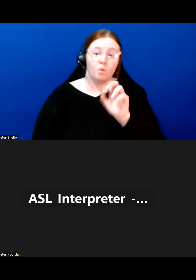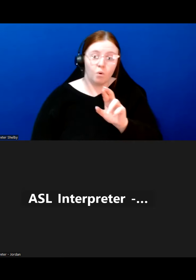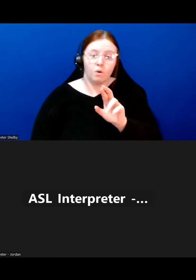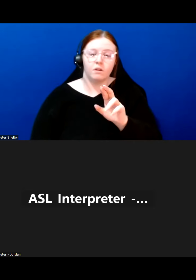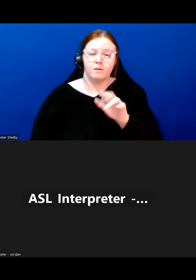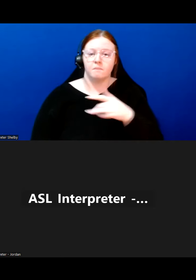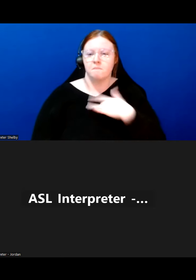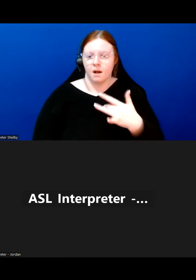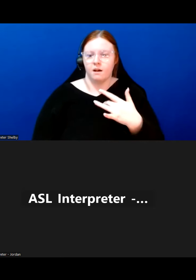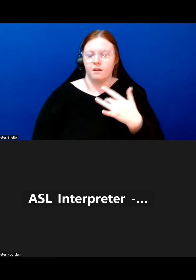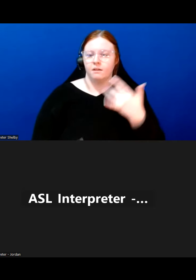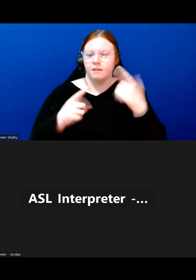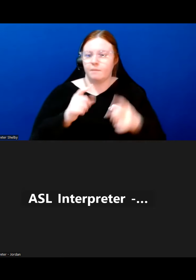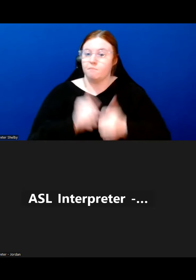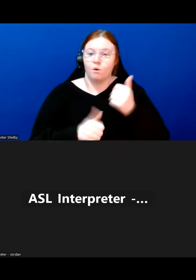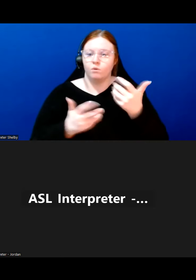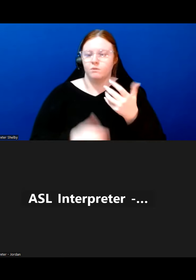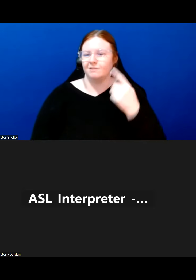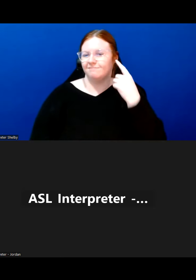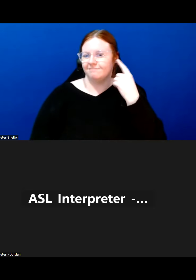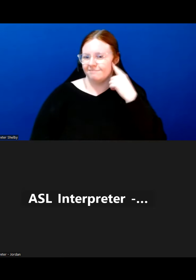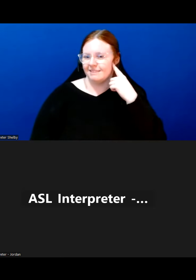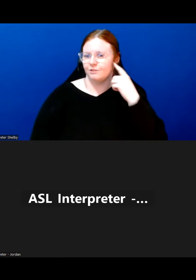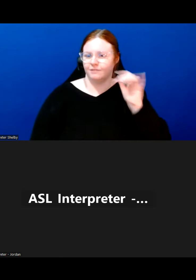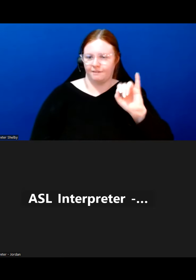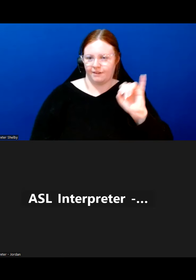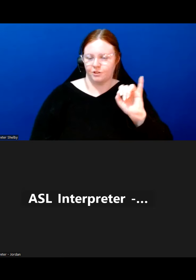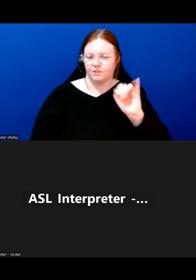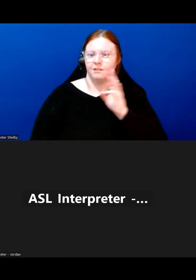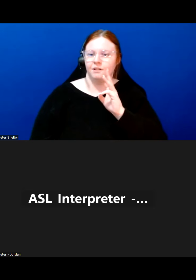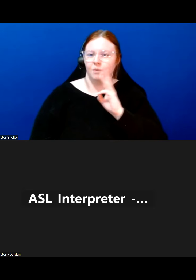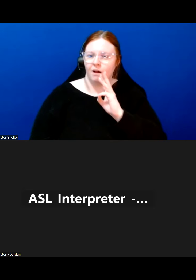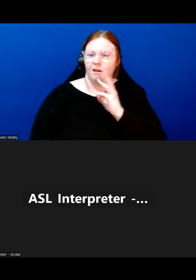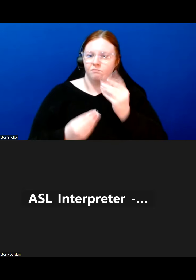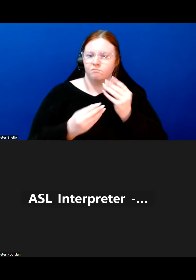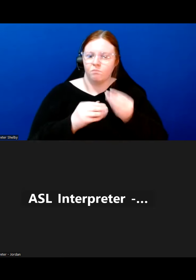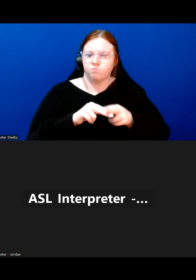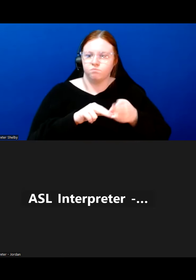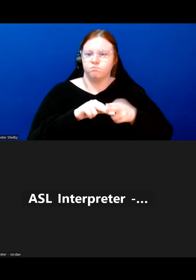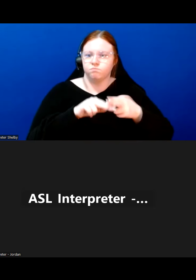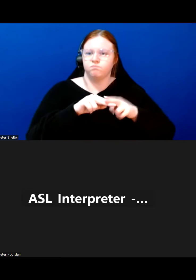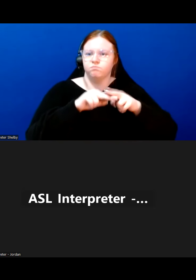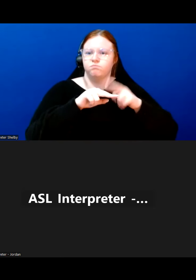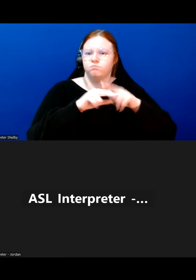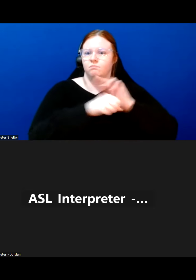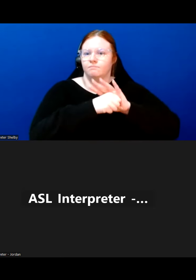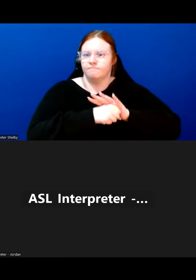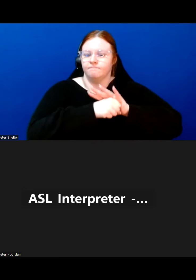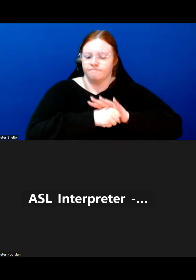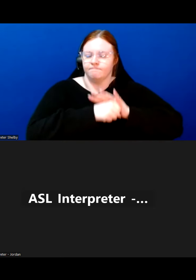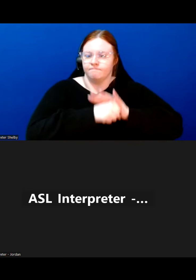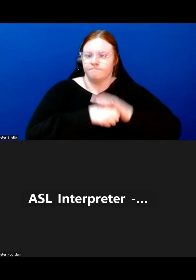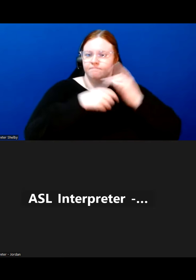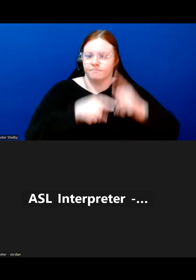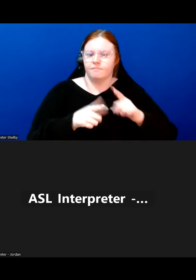have an ear infection and you have a fluid buildup behind your eardrum, and it gets to a point where there's too much pressure